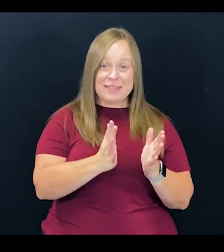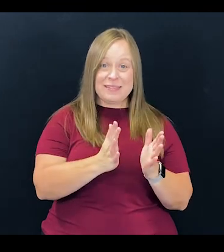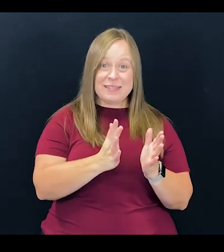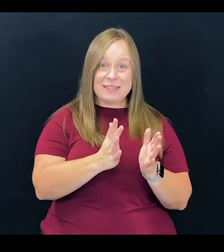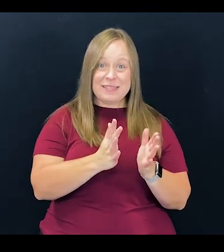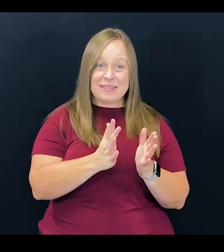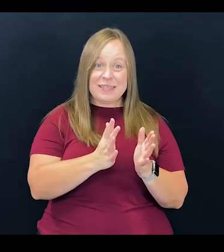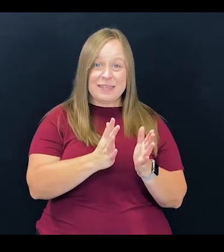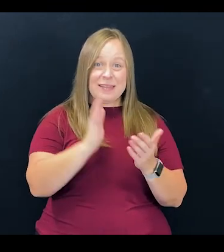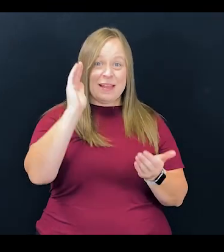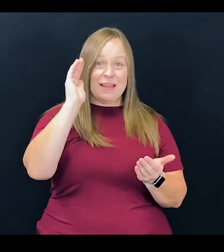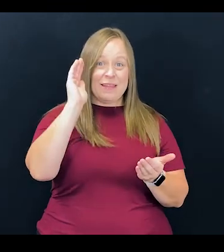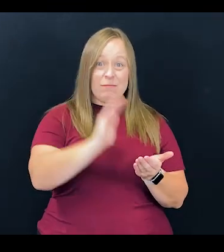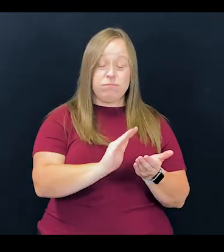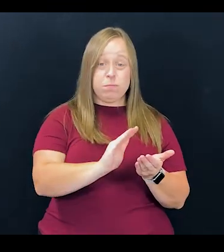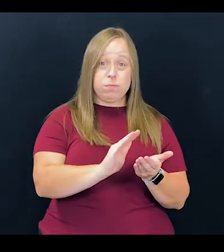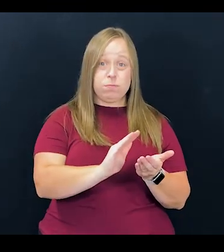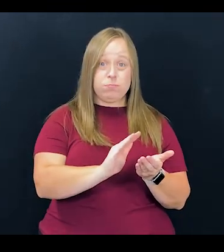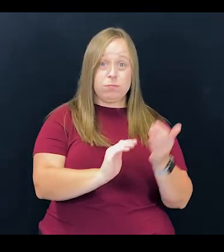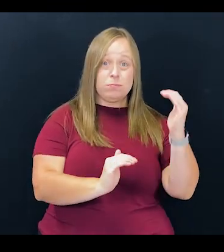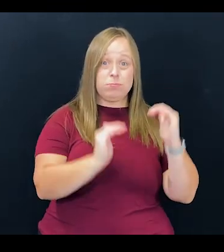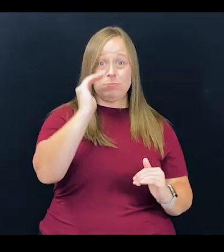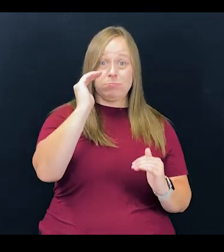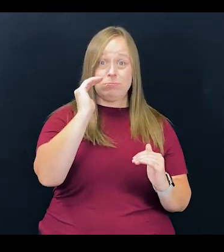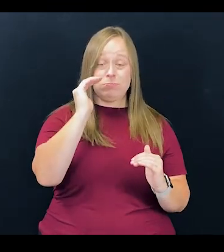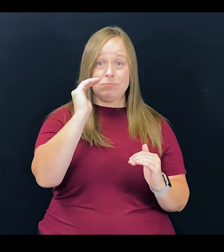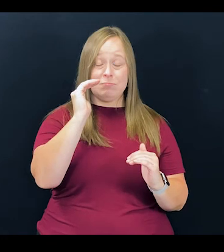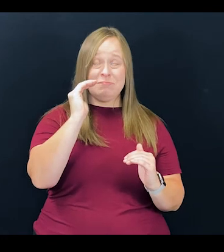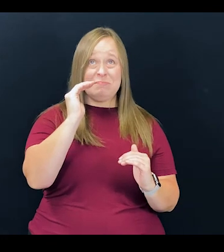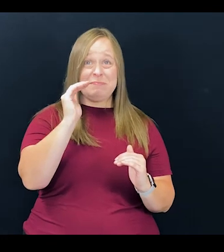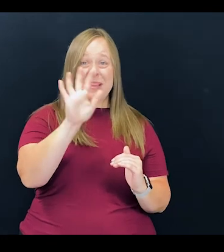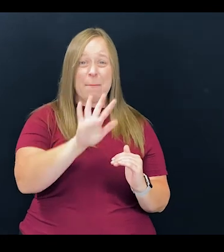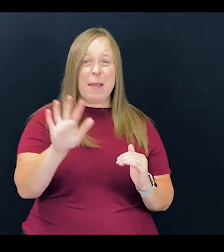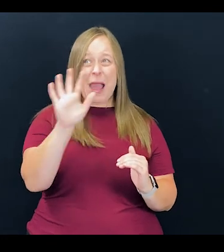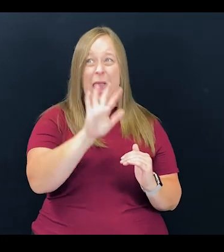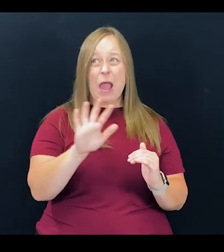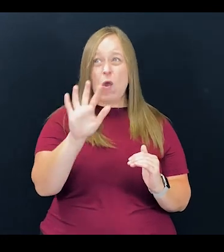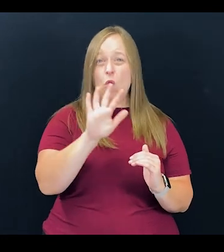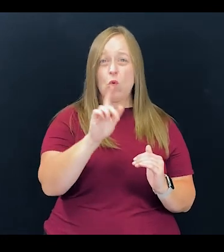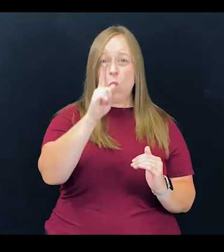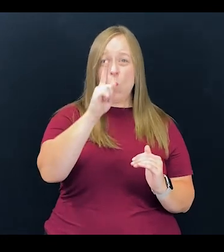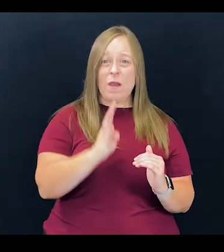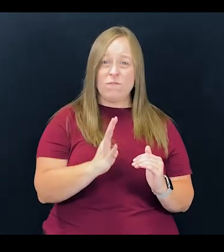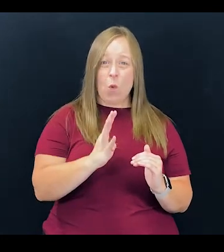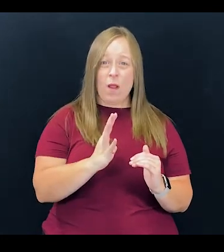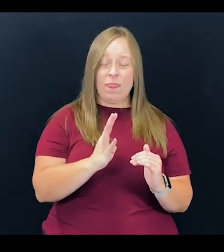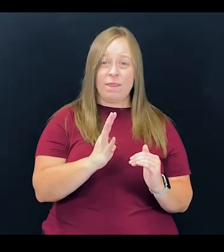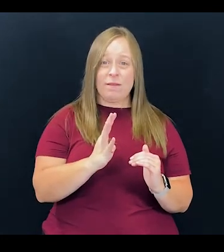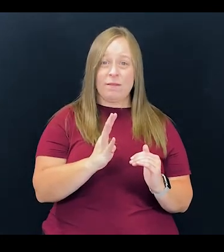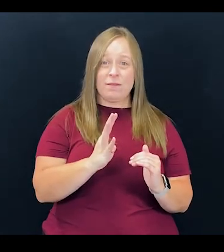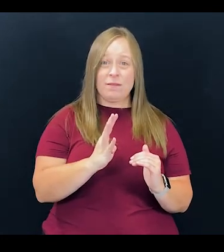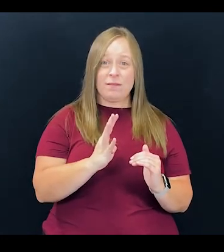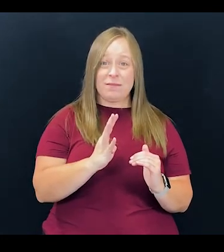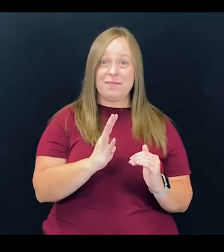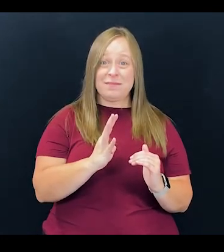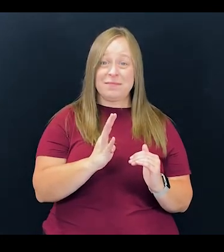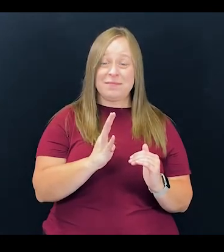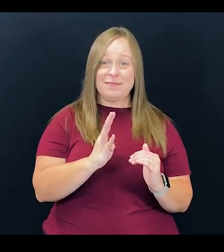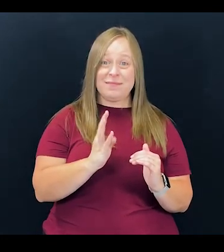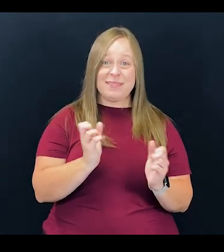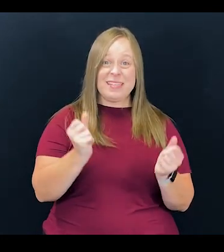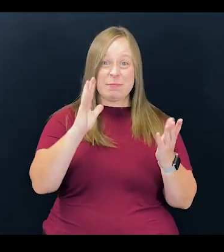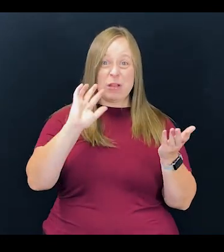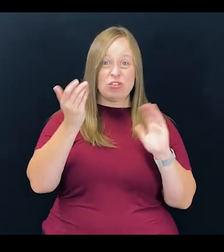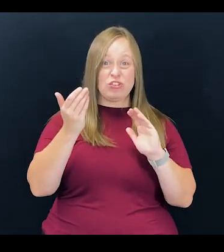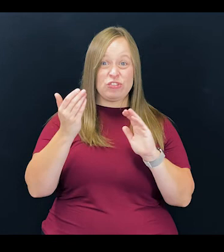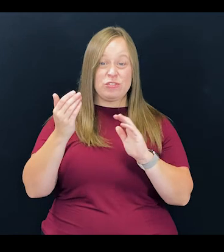Paralympians, the fact is that the lesser pay, which I believe was just about a quarter on the